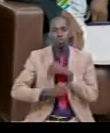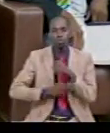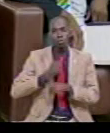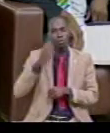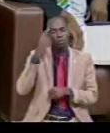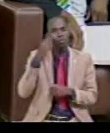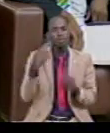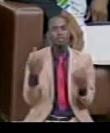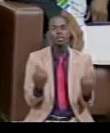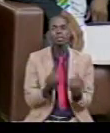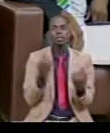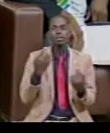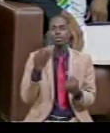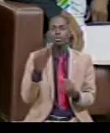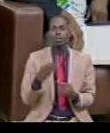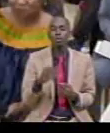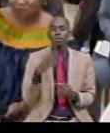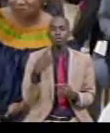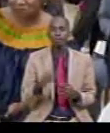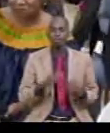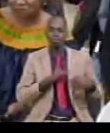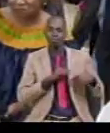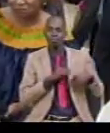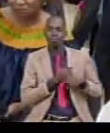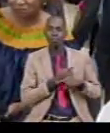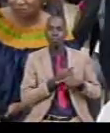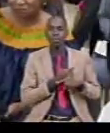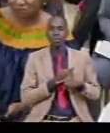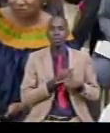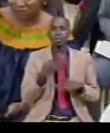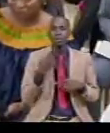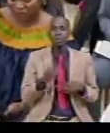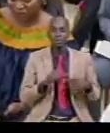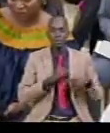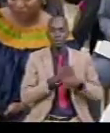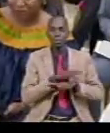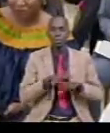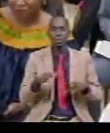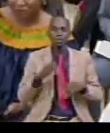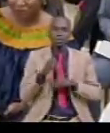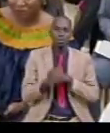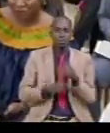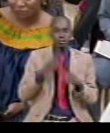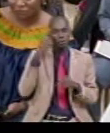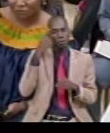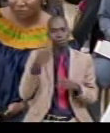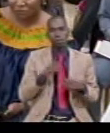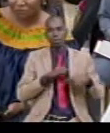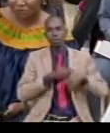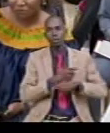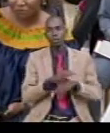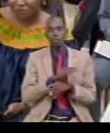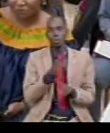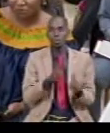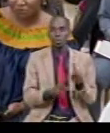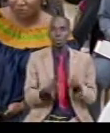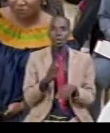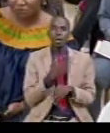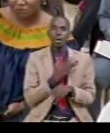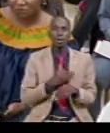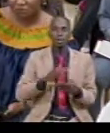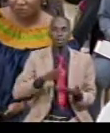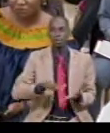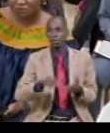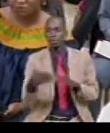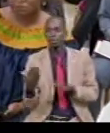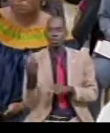the guilty, the guiltless suffering for the guilty. And then death was